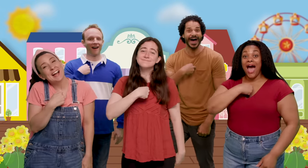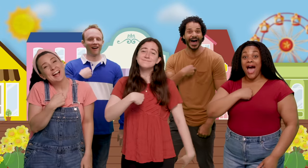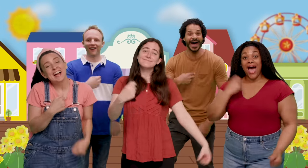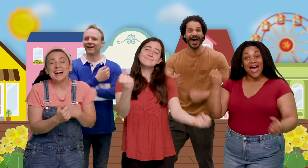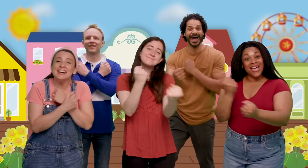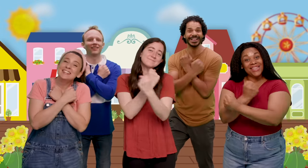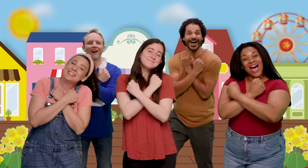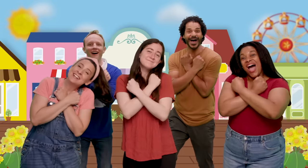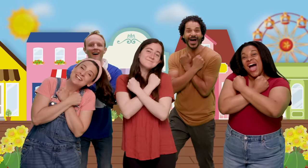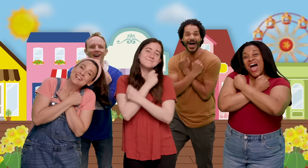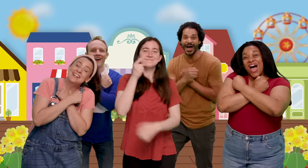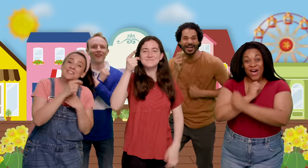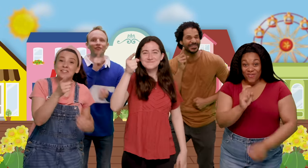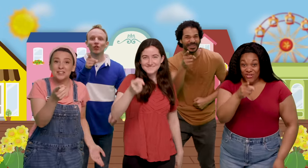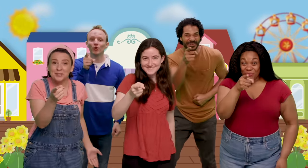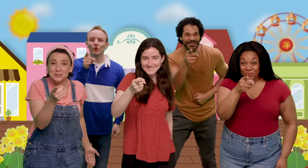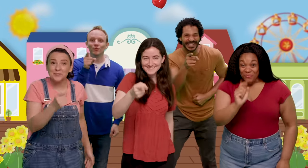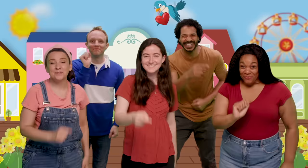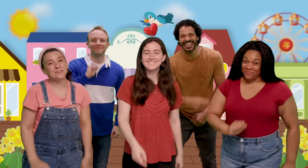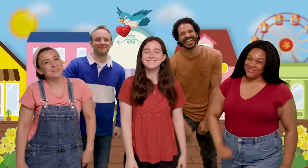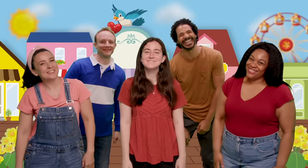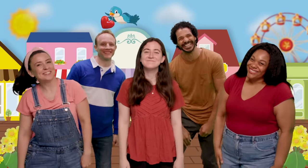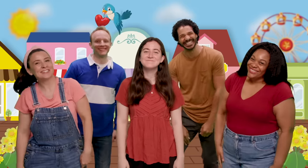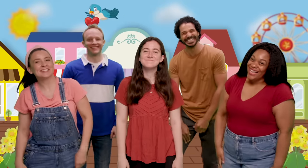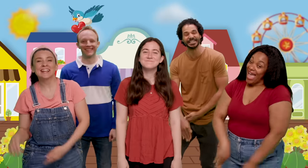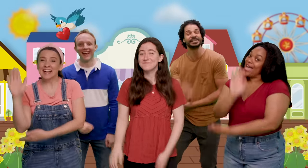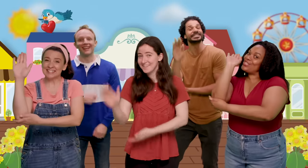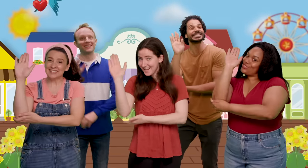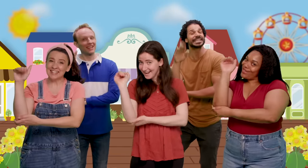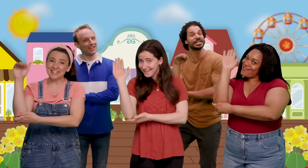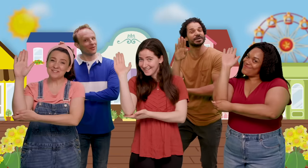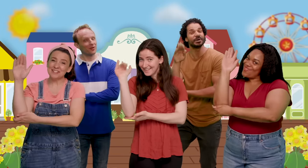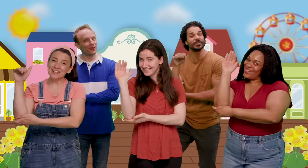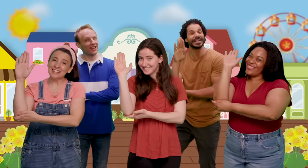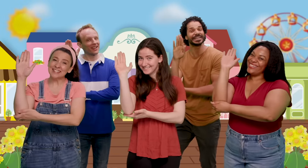skinnamarink-a-doo, I love you.